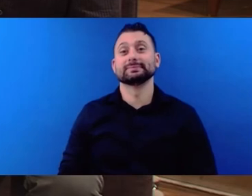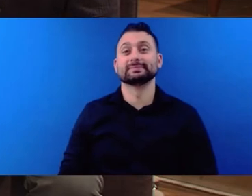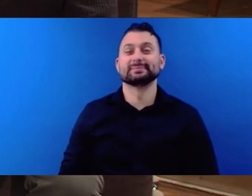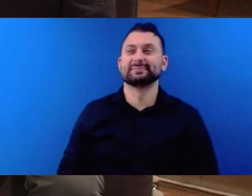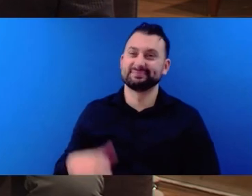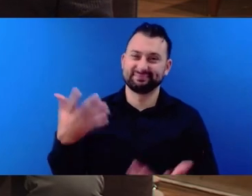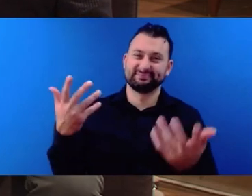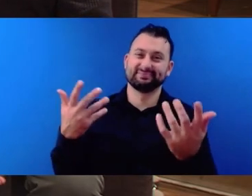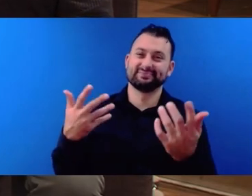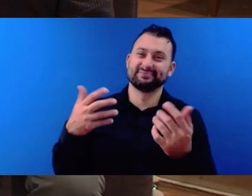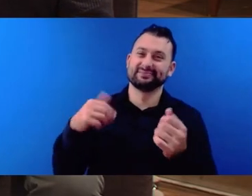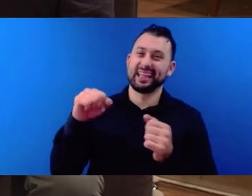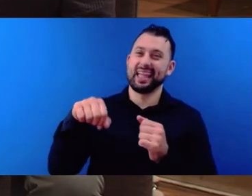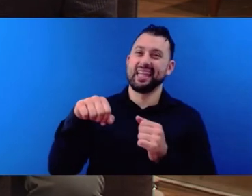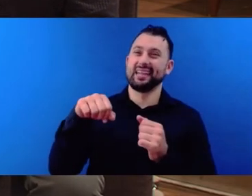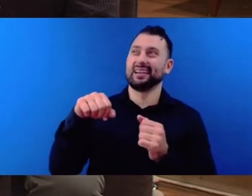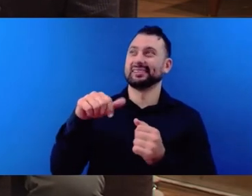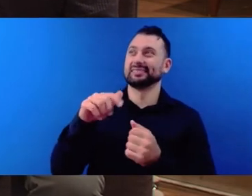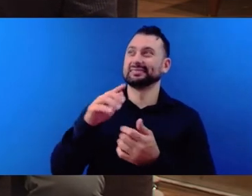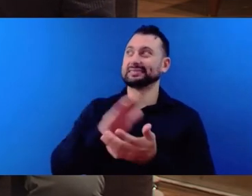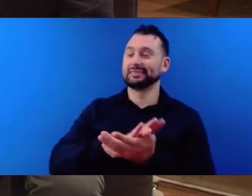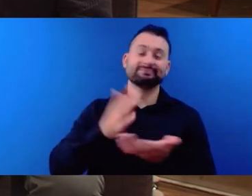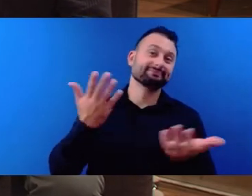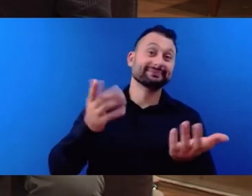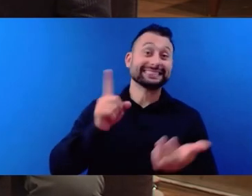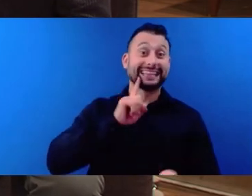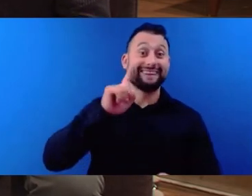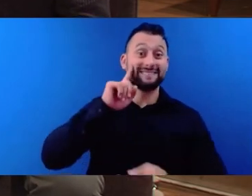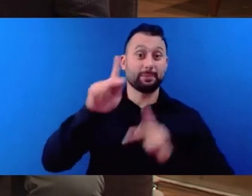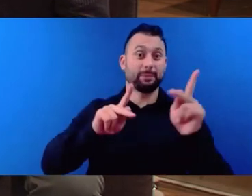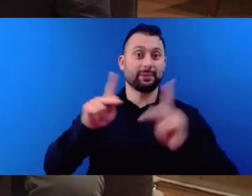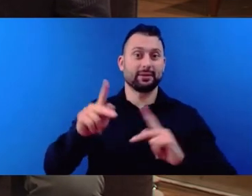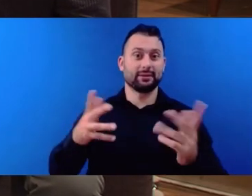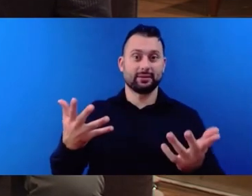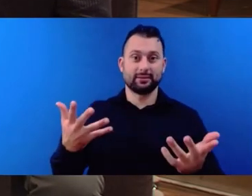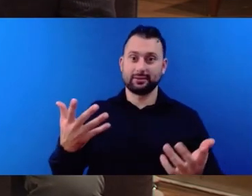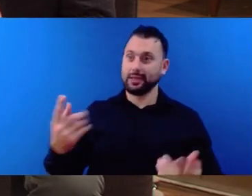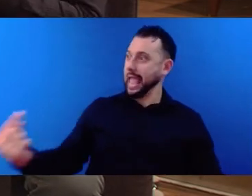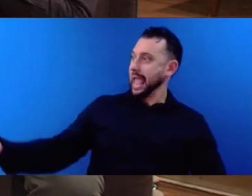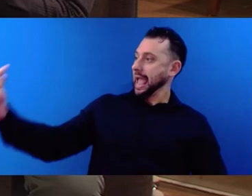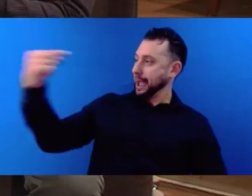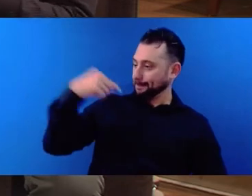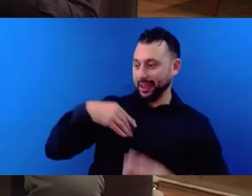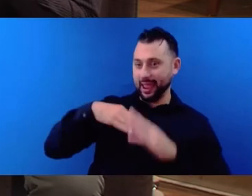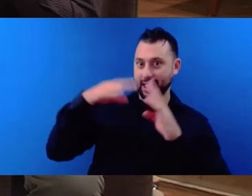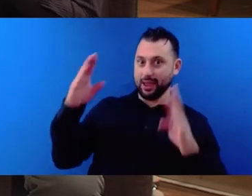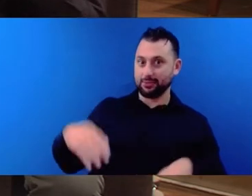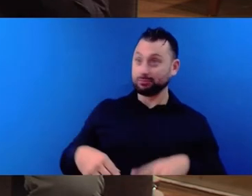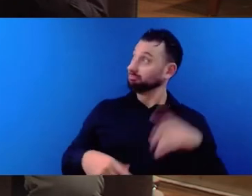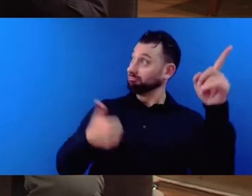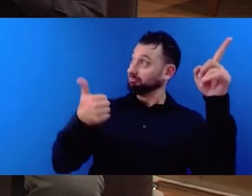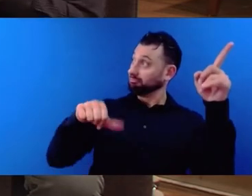I think it'd be nice for the deaf community if they could see things visually,